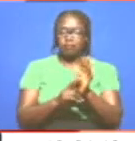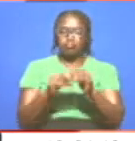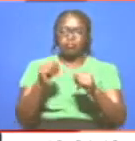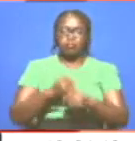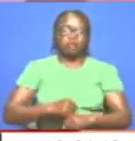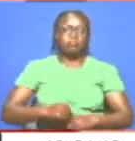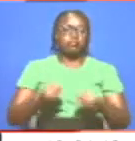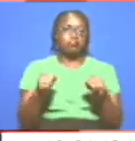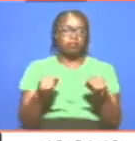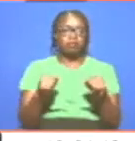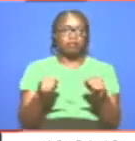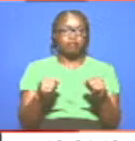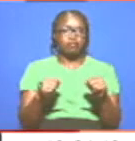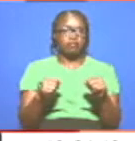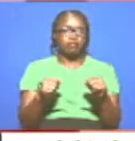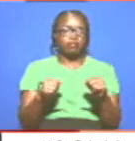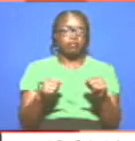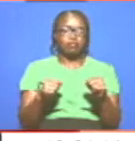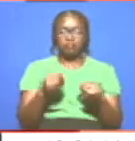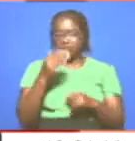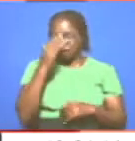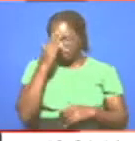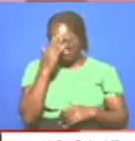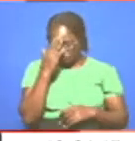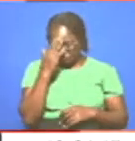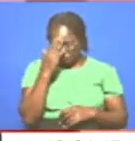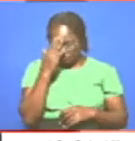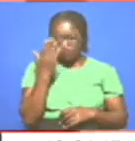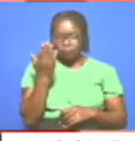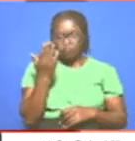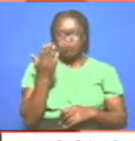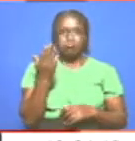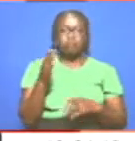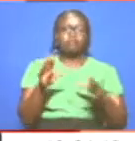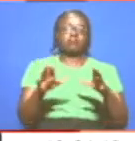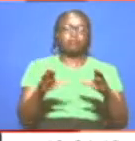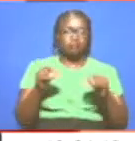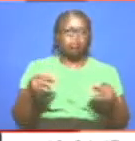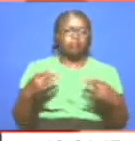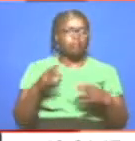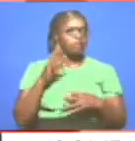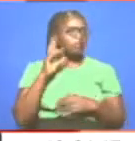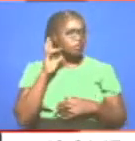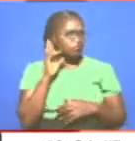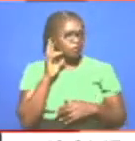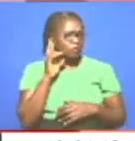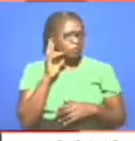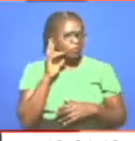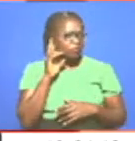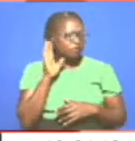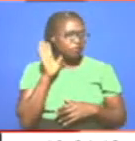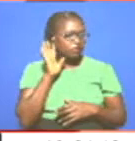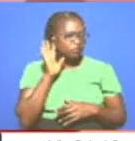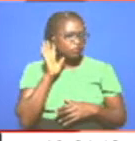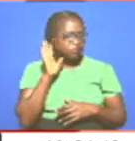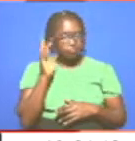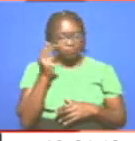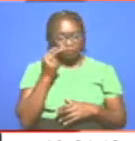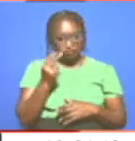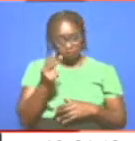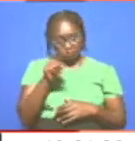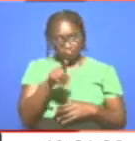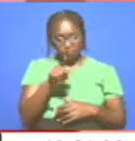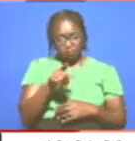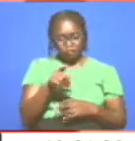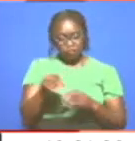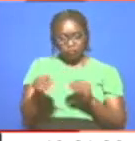is a very soft-spoken person and very, very accommodative, he will listen to your views. We will put your views in part